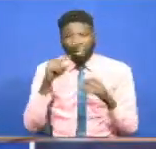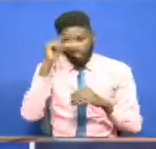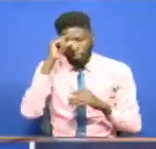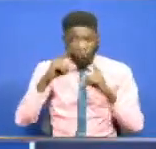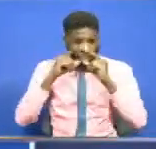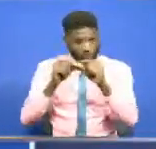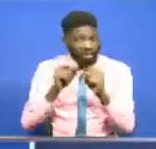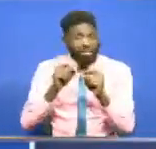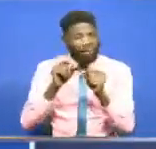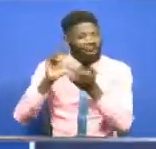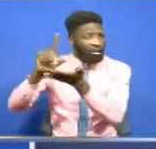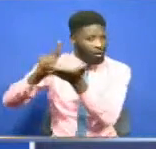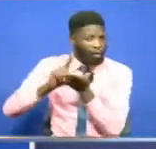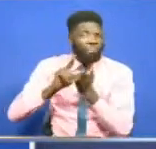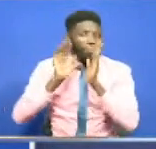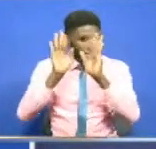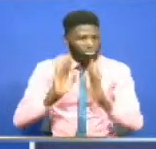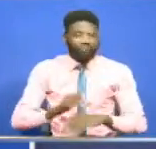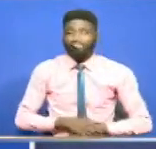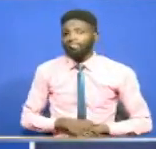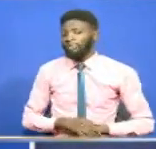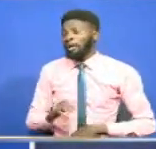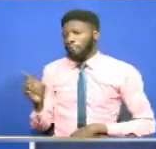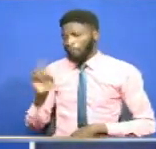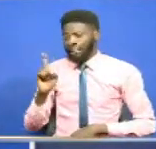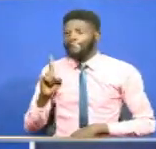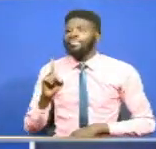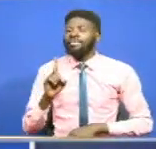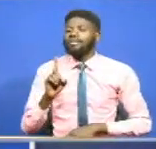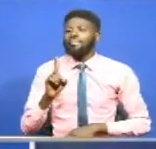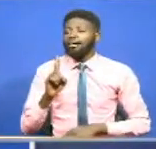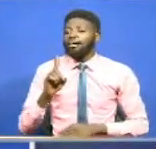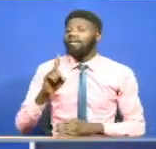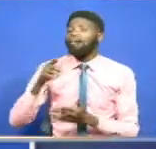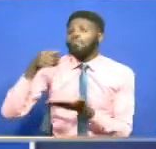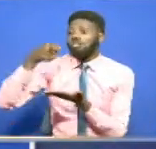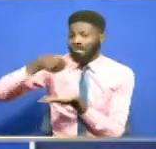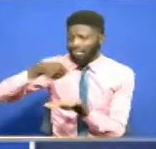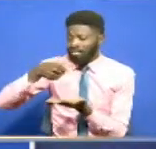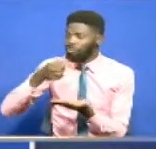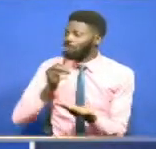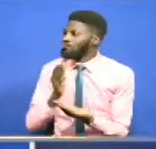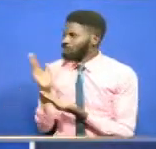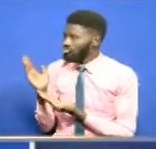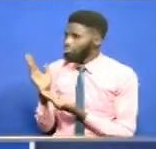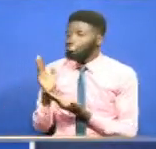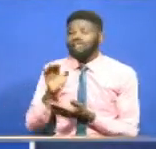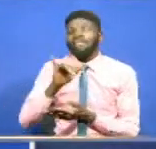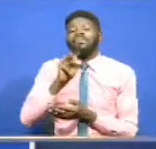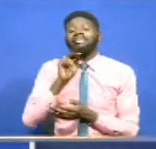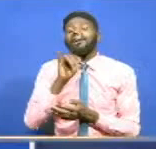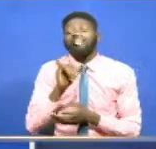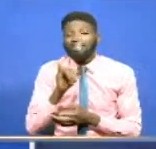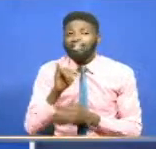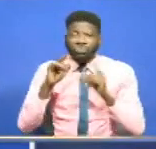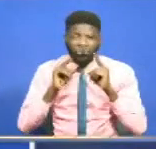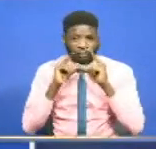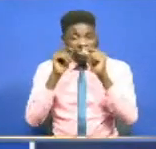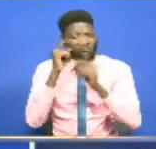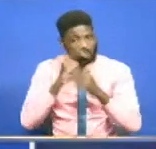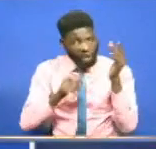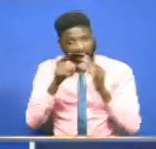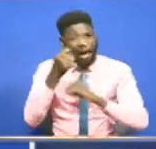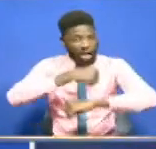to newsrooms, Ministry of National Treasury and Planning Cabinet Secretary Ukur Yatani termed the move as a government